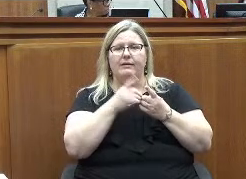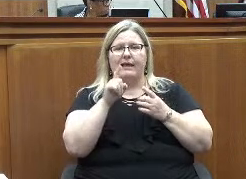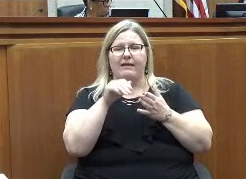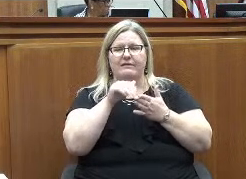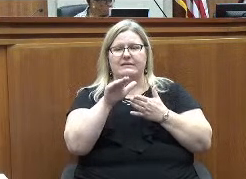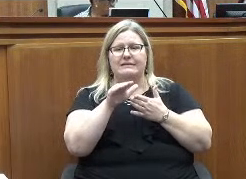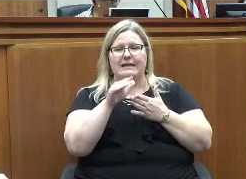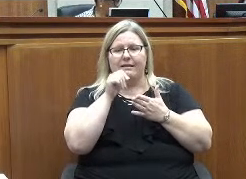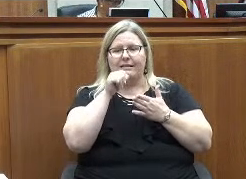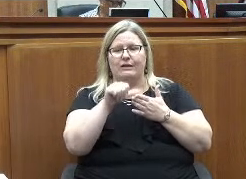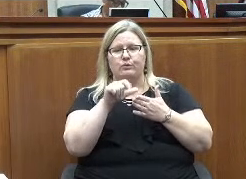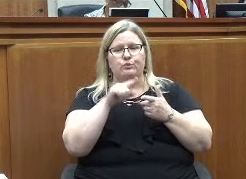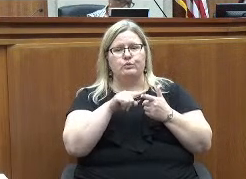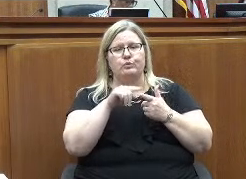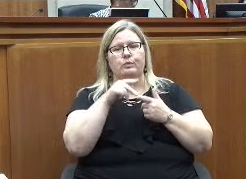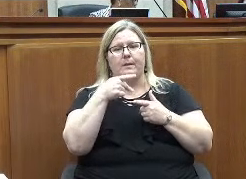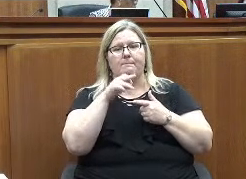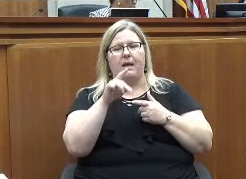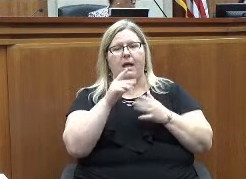pod operators